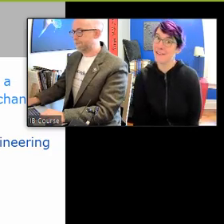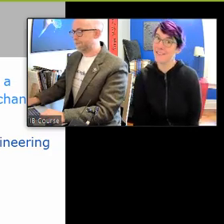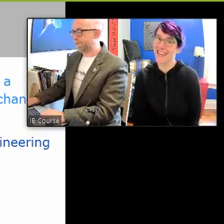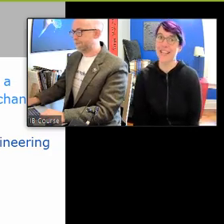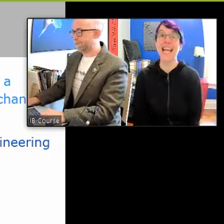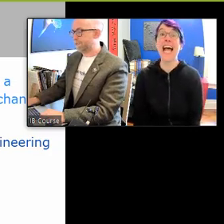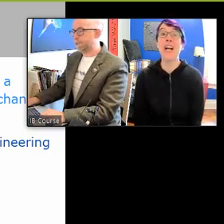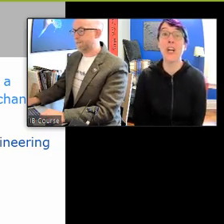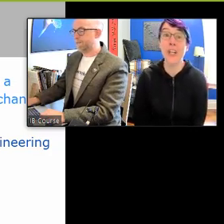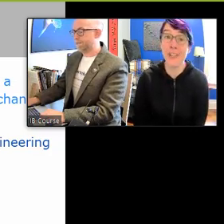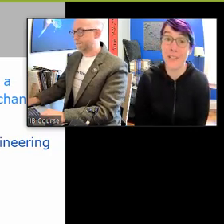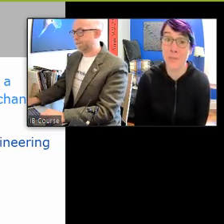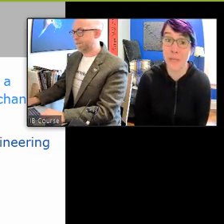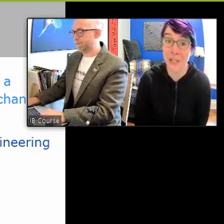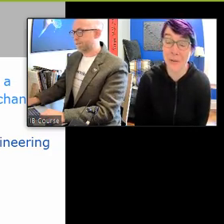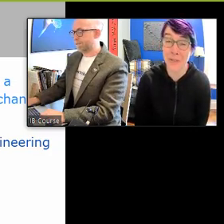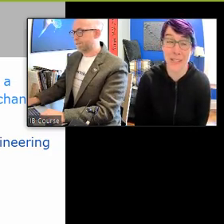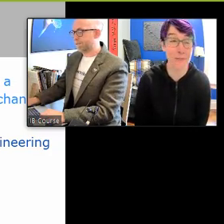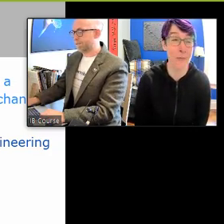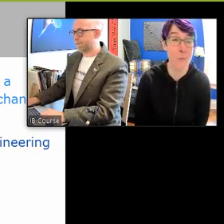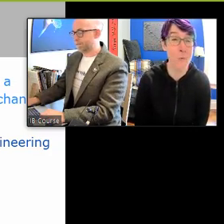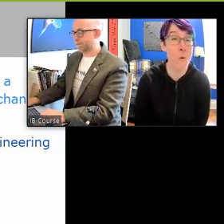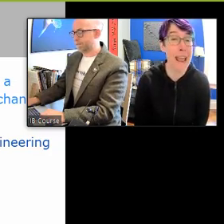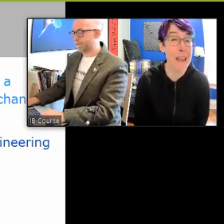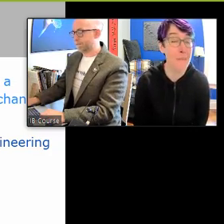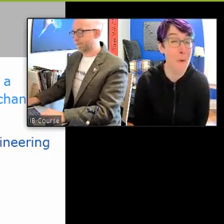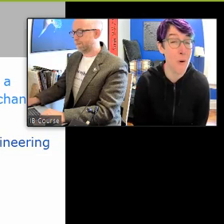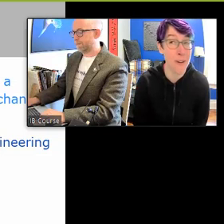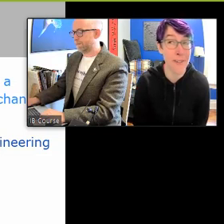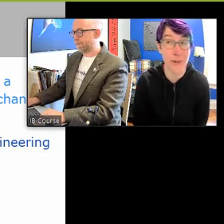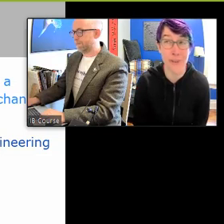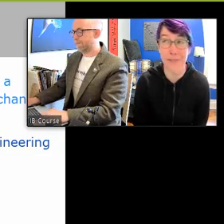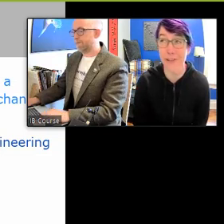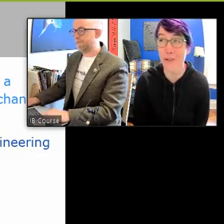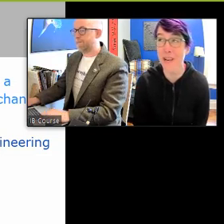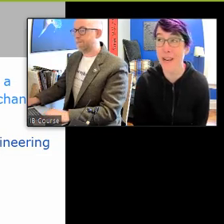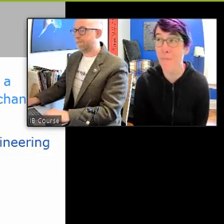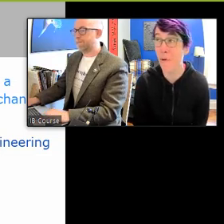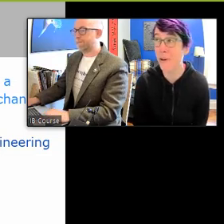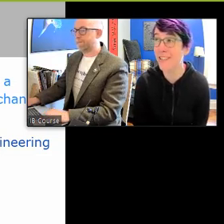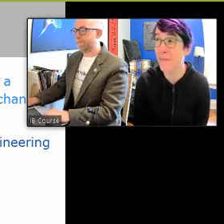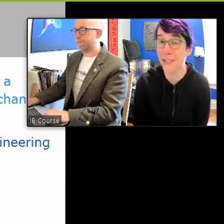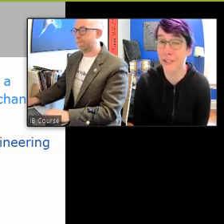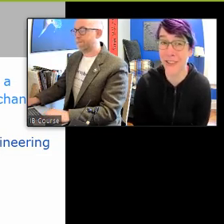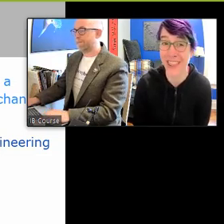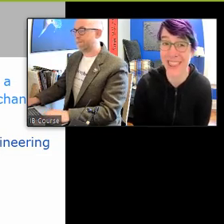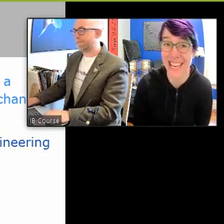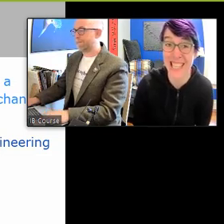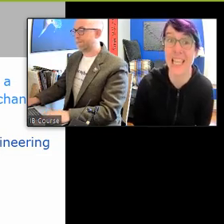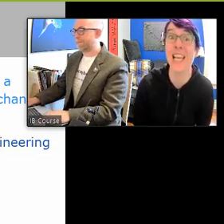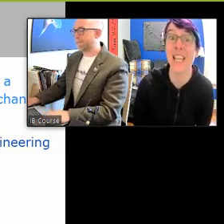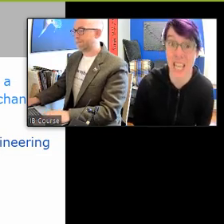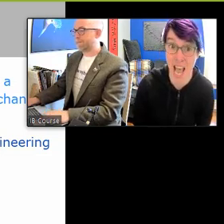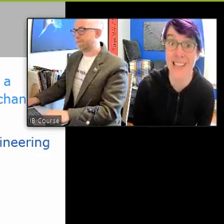All of those things. Could CRISPR be used for way more sort of human important medical